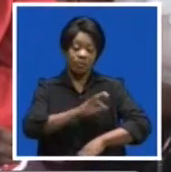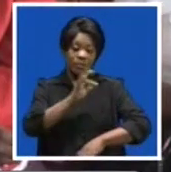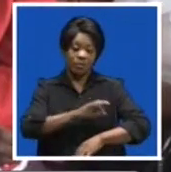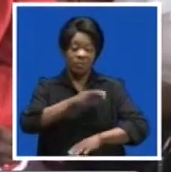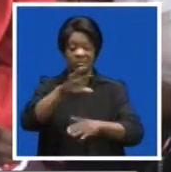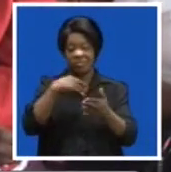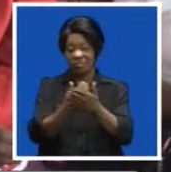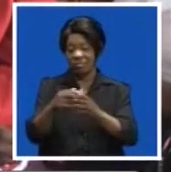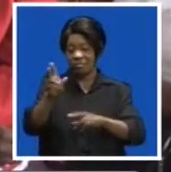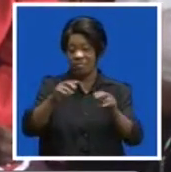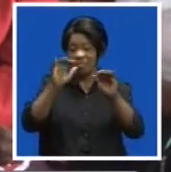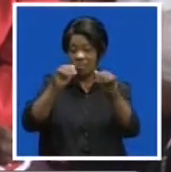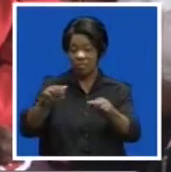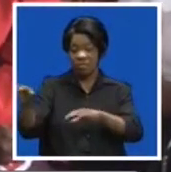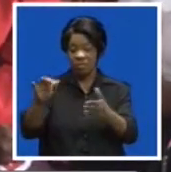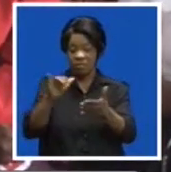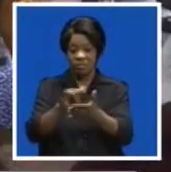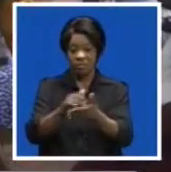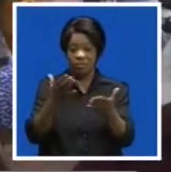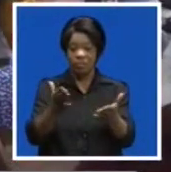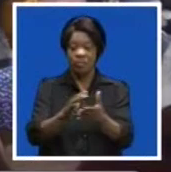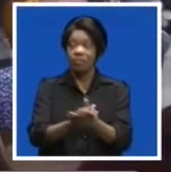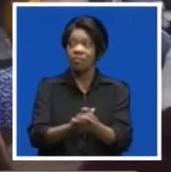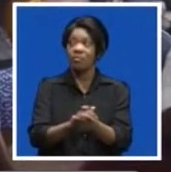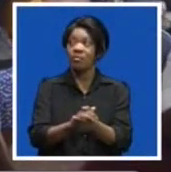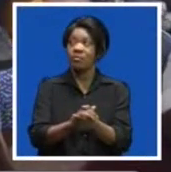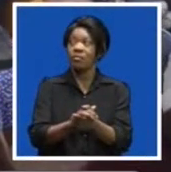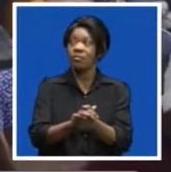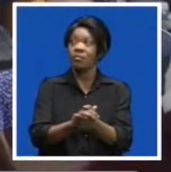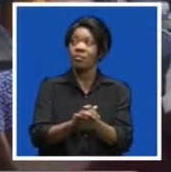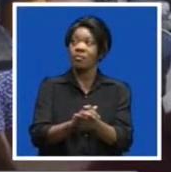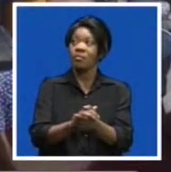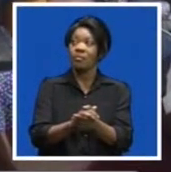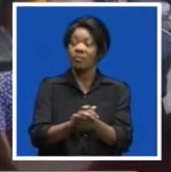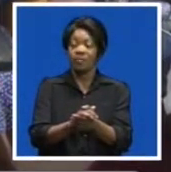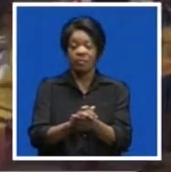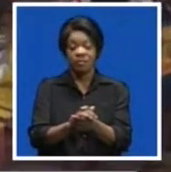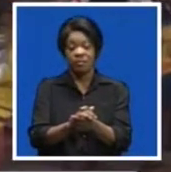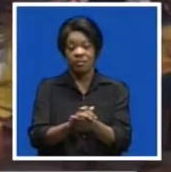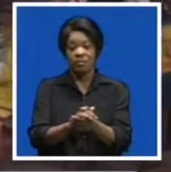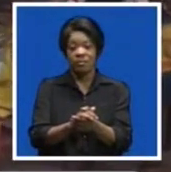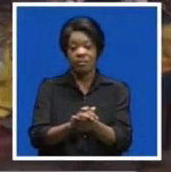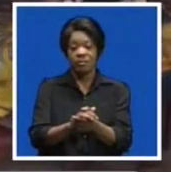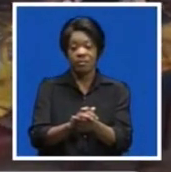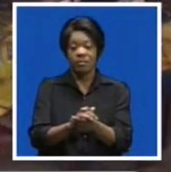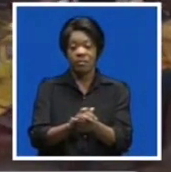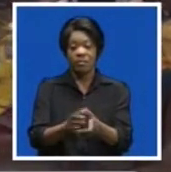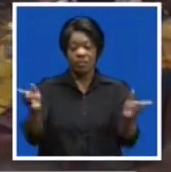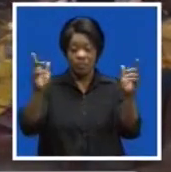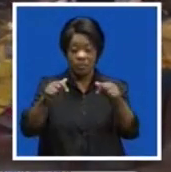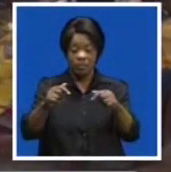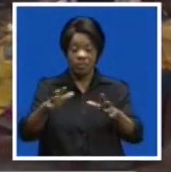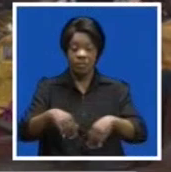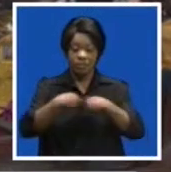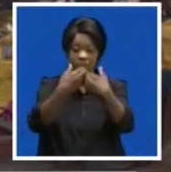that's a gift that comes from God. I'm speaking this like this because I'm speaking to St. Mike. And when I delivered the